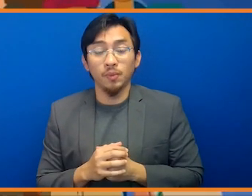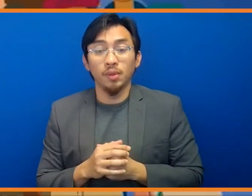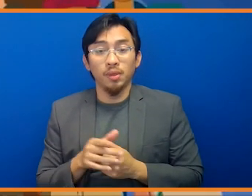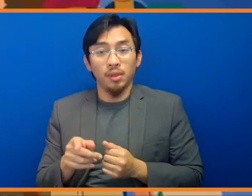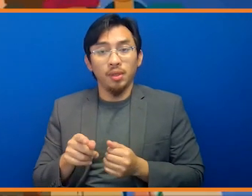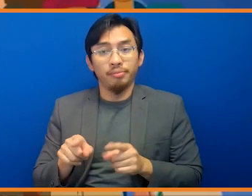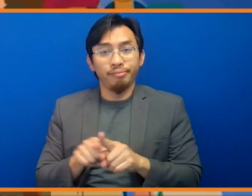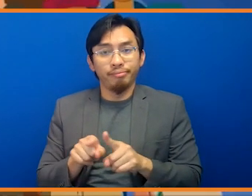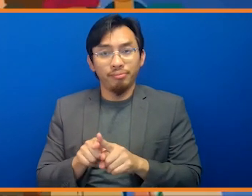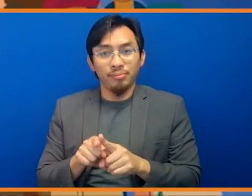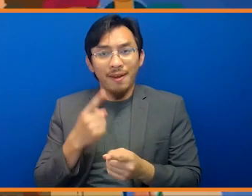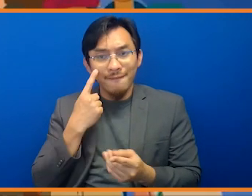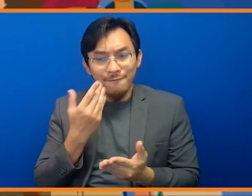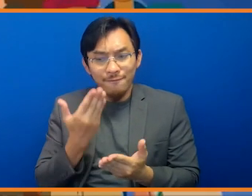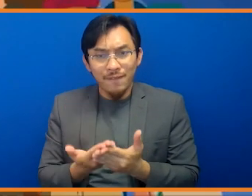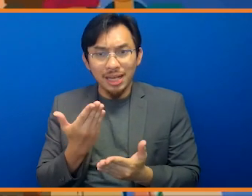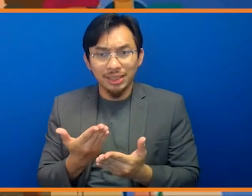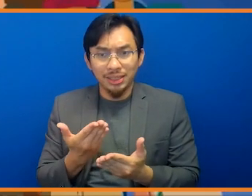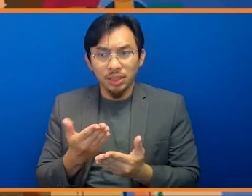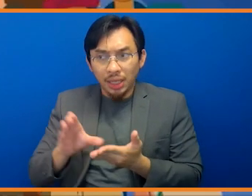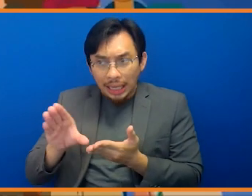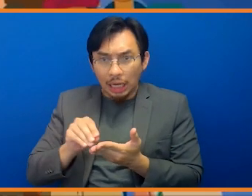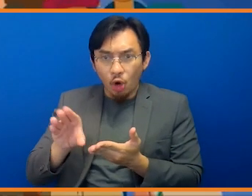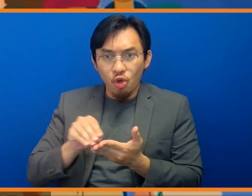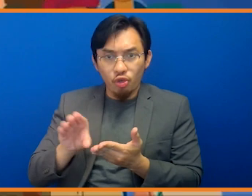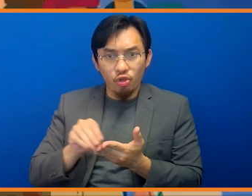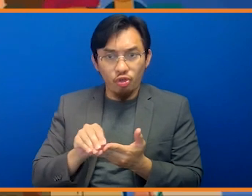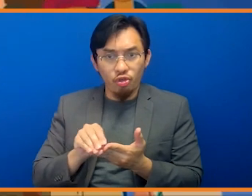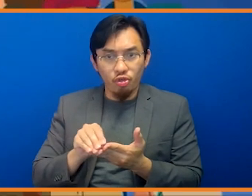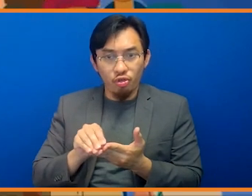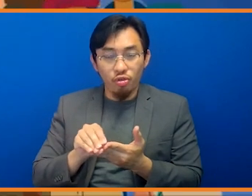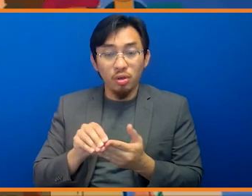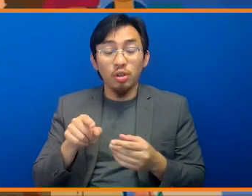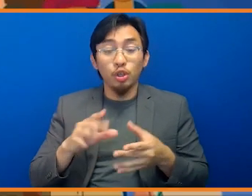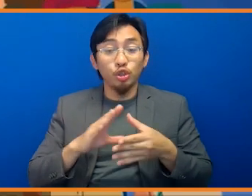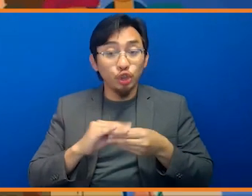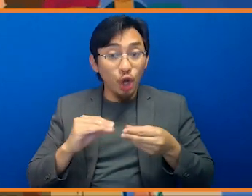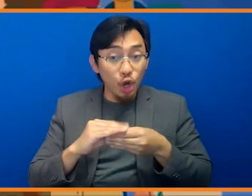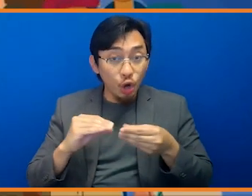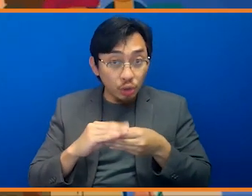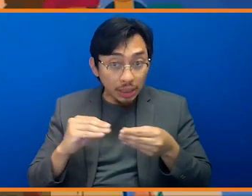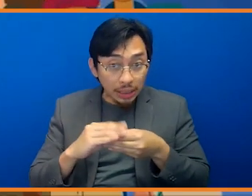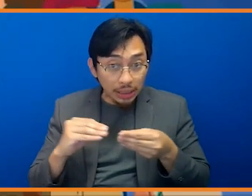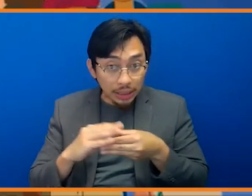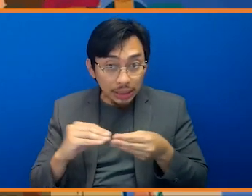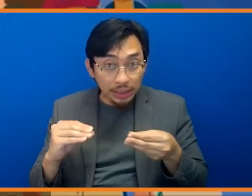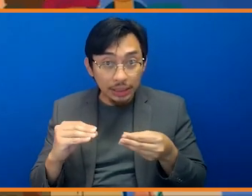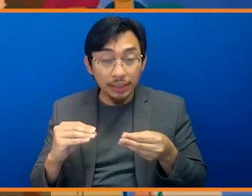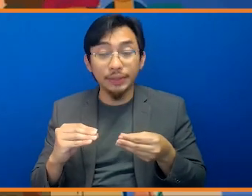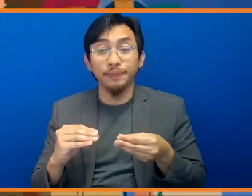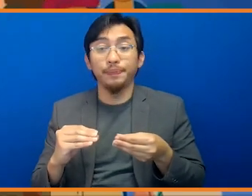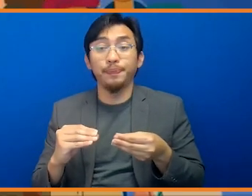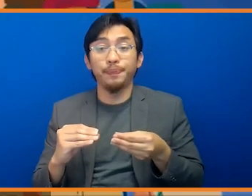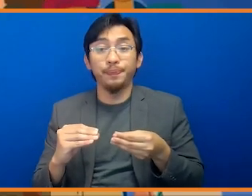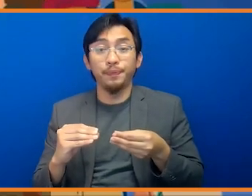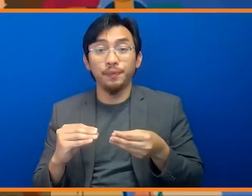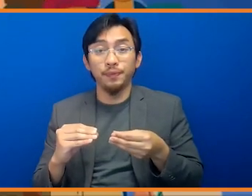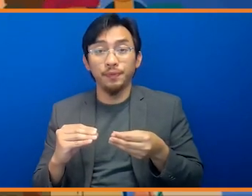Preserve the fact and the record, the story of narration or narration.